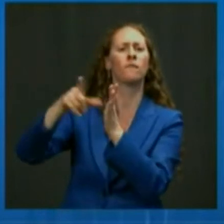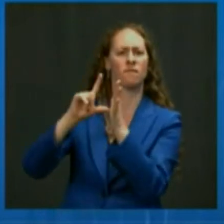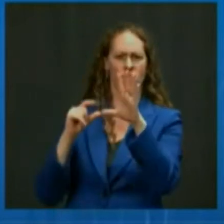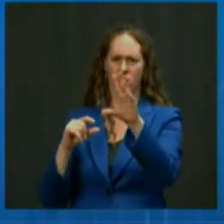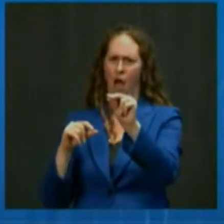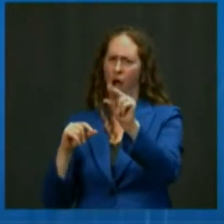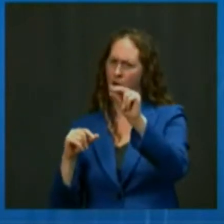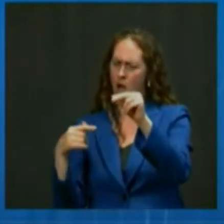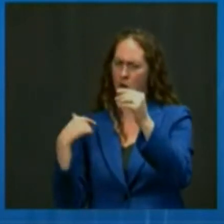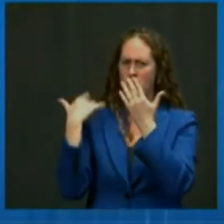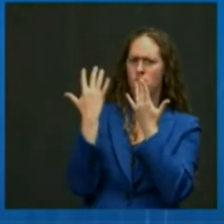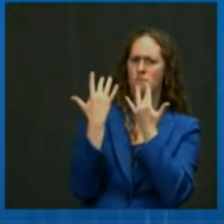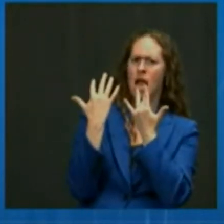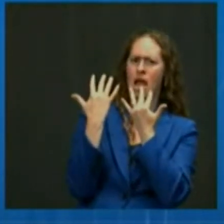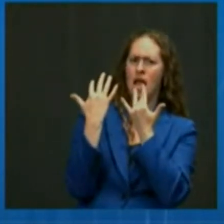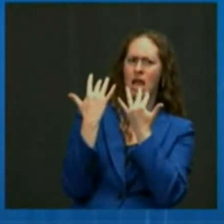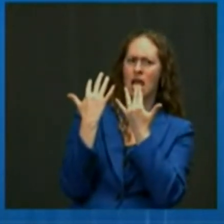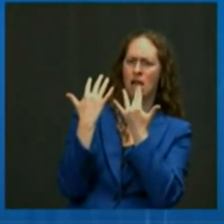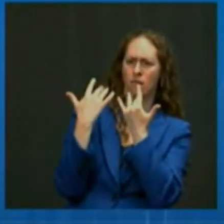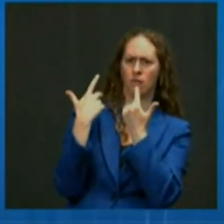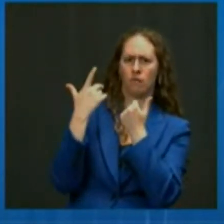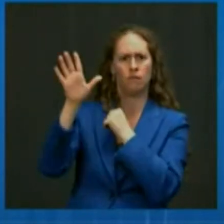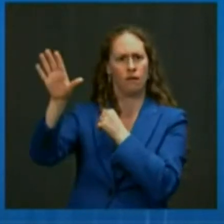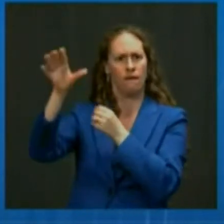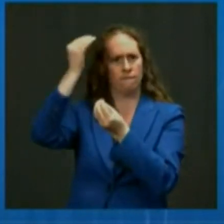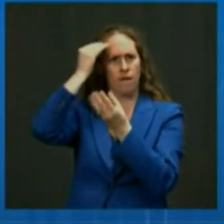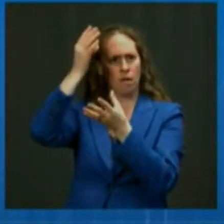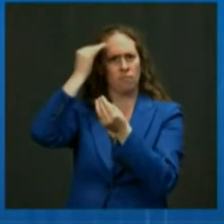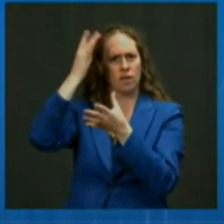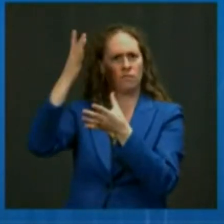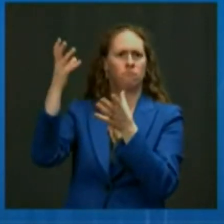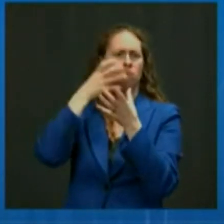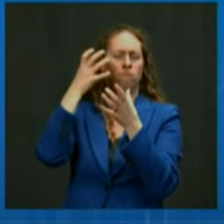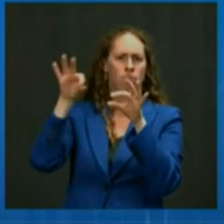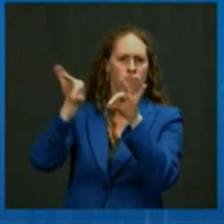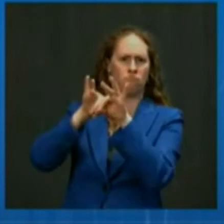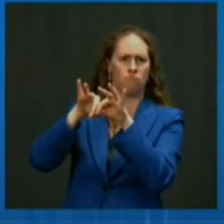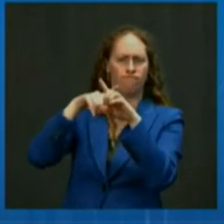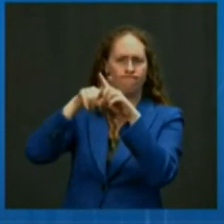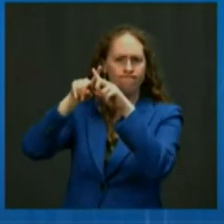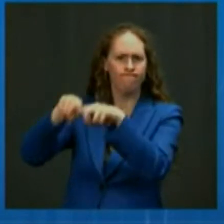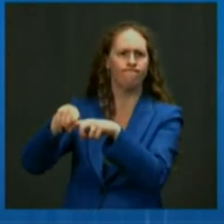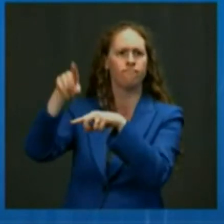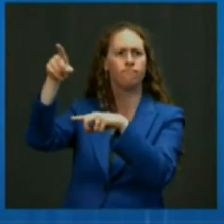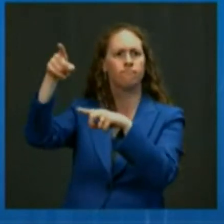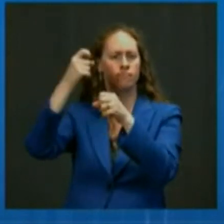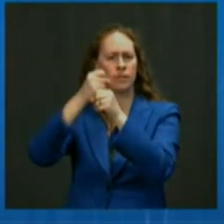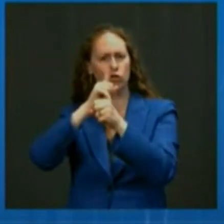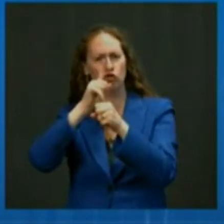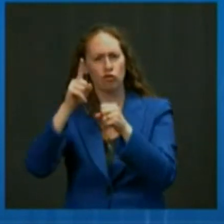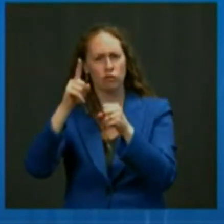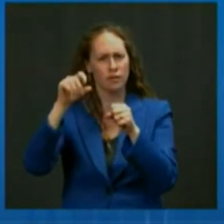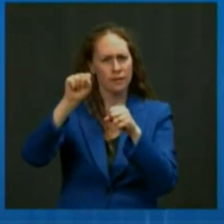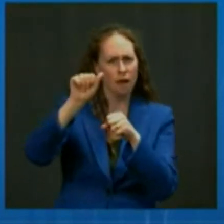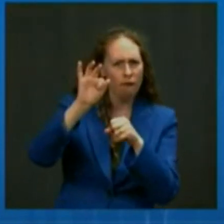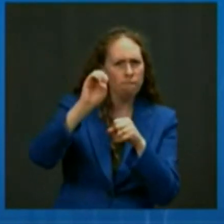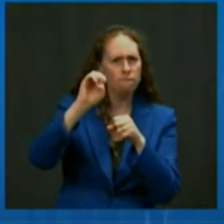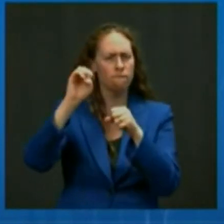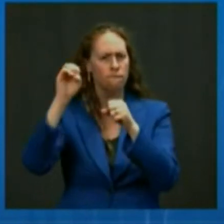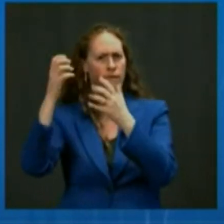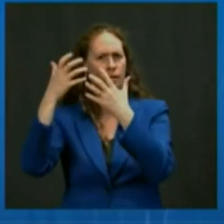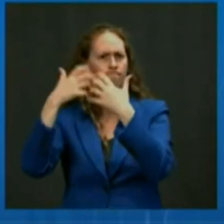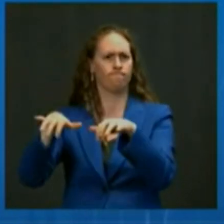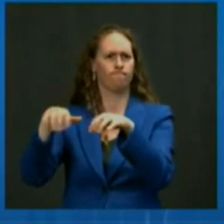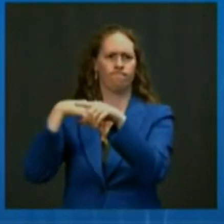here. They have an incredibly important role to play in evaluating safety and making recommendations for vaccines. We respect that, we honor that, and that will